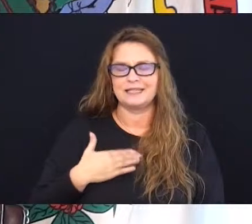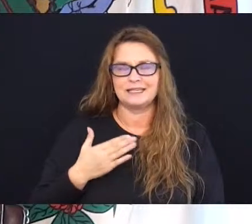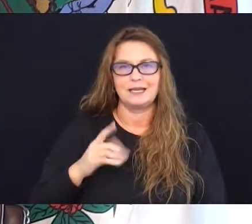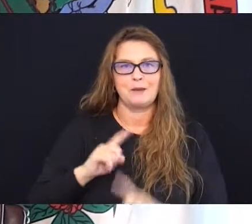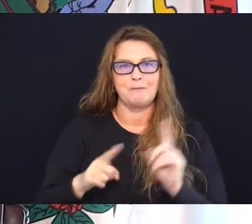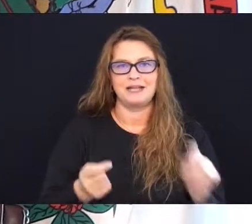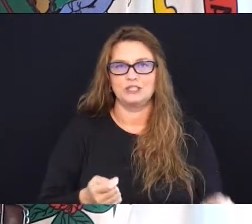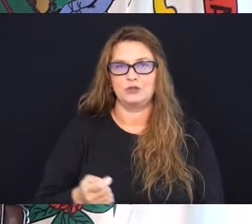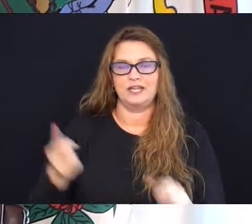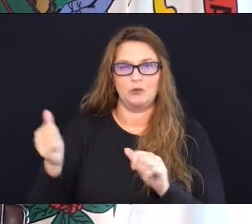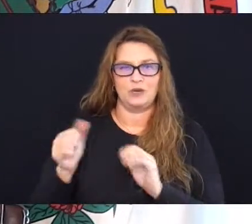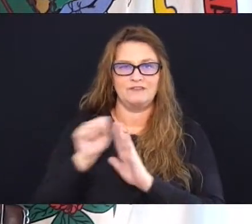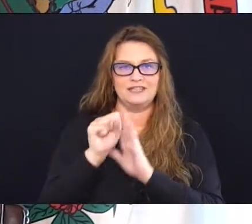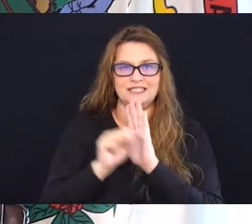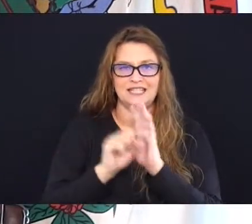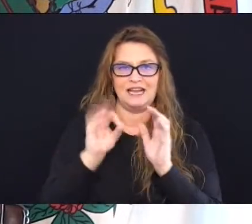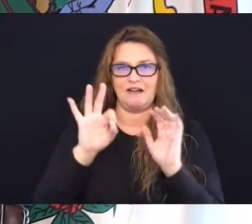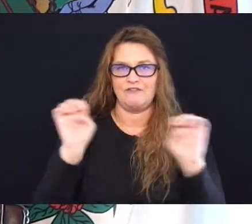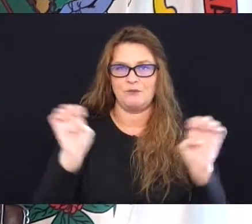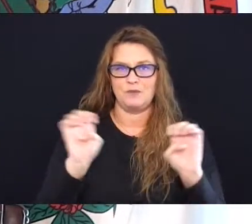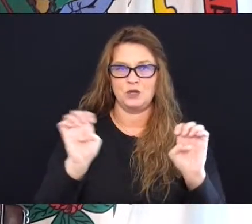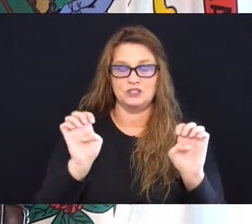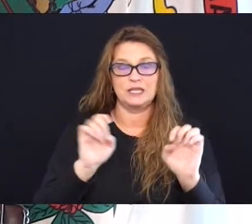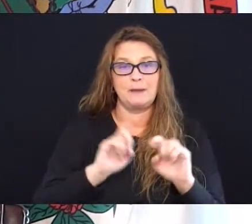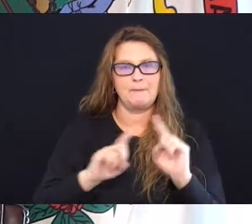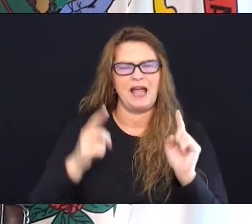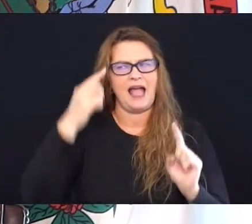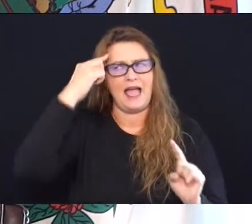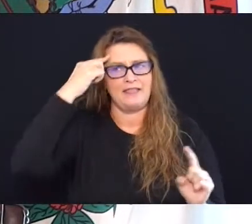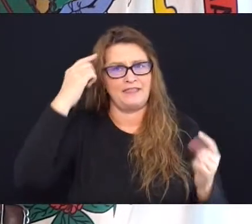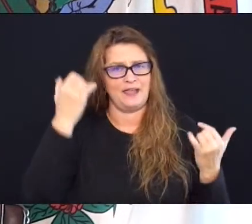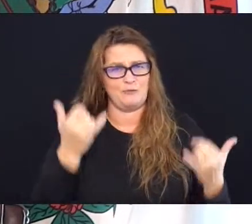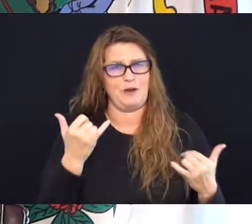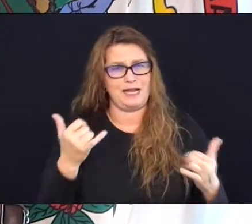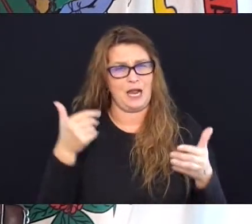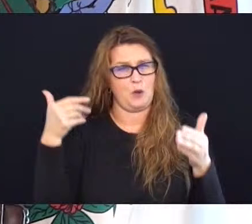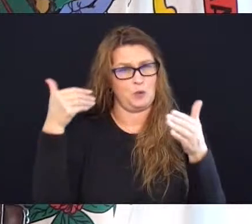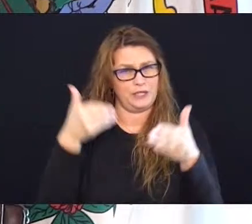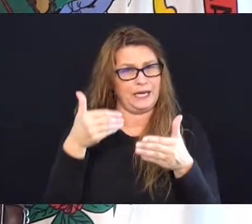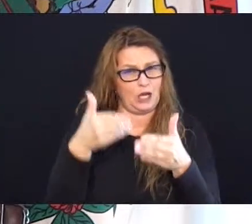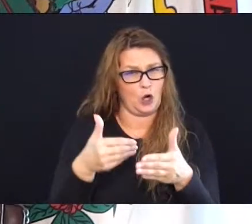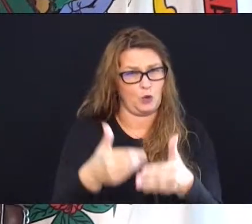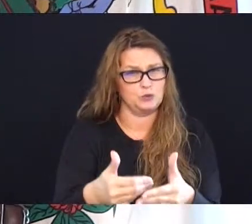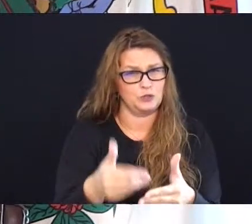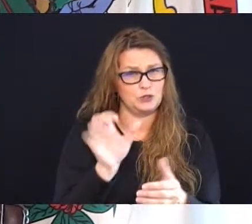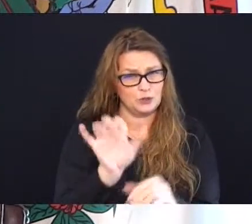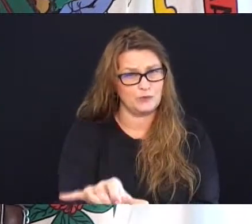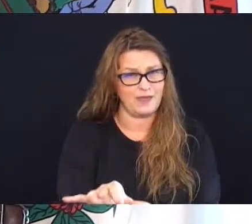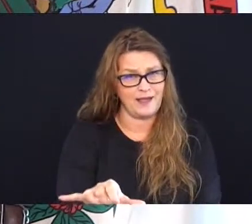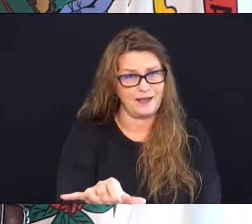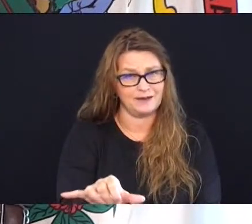amend that, and I think we're on the verge of being able to do so. Let's just